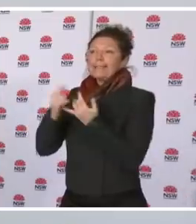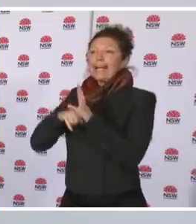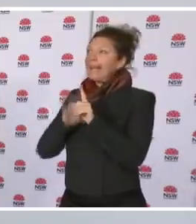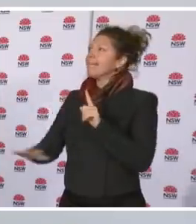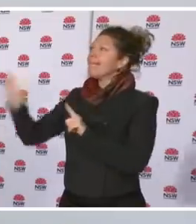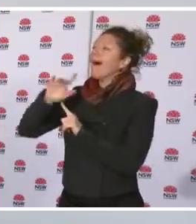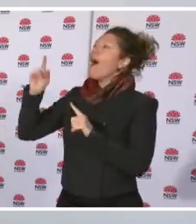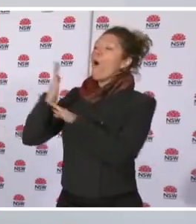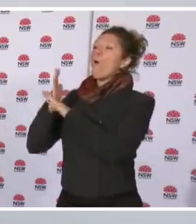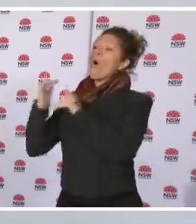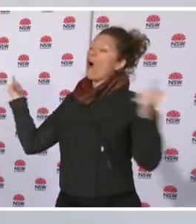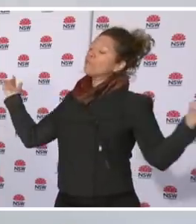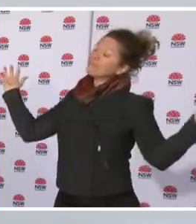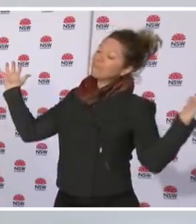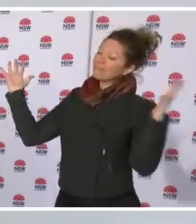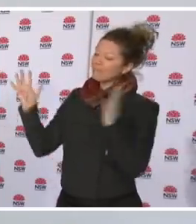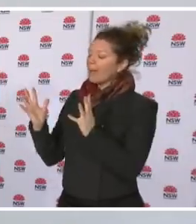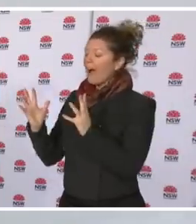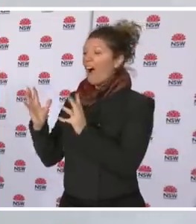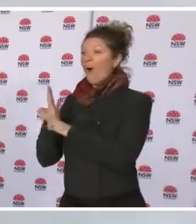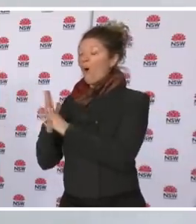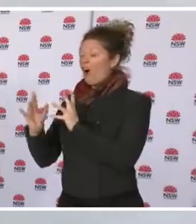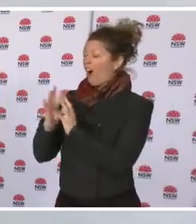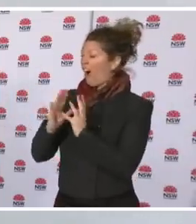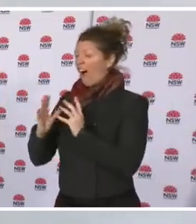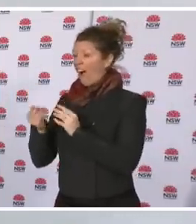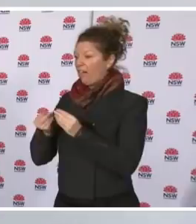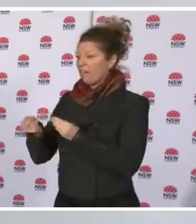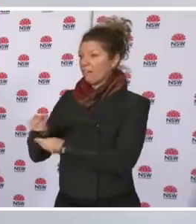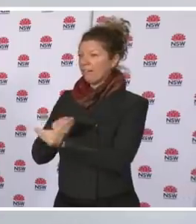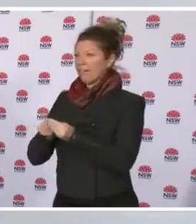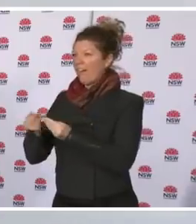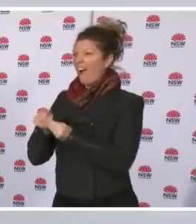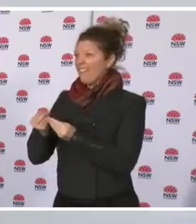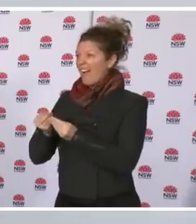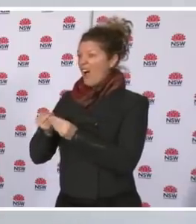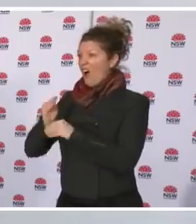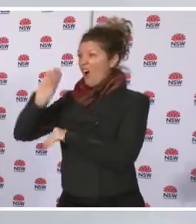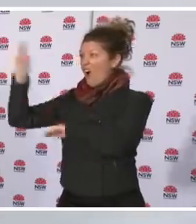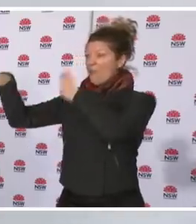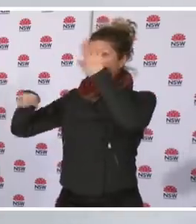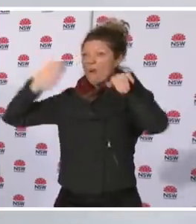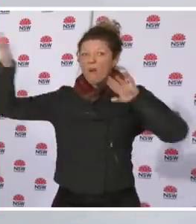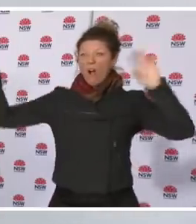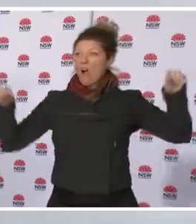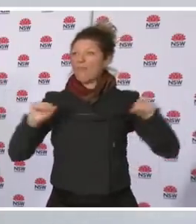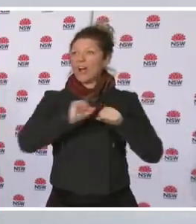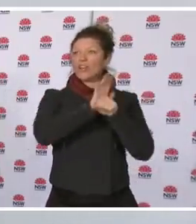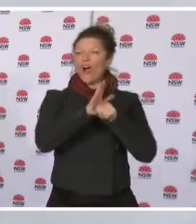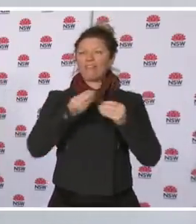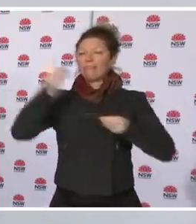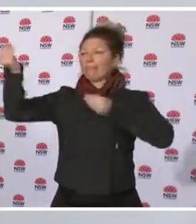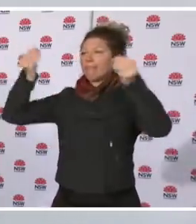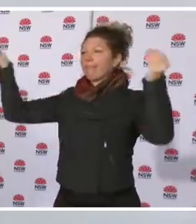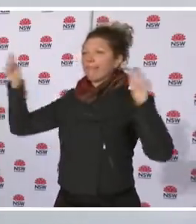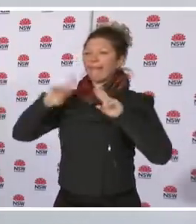those characteristics of potentially introducing COVID, if we have a workplace transmission event, into other